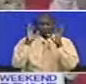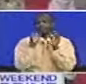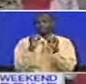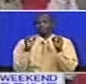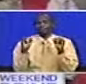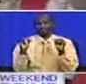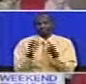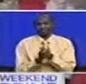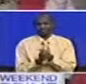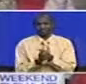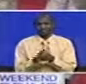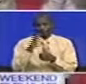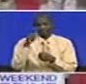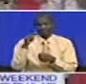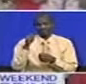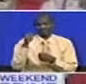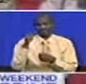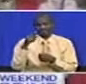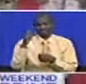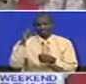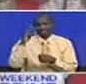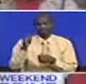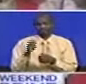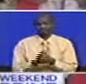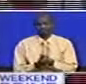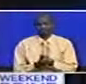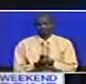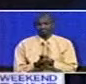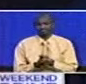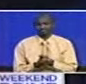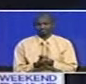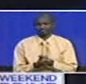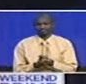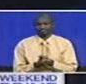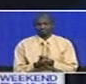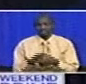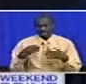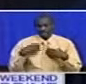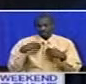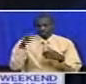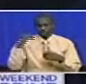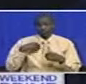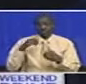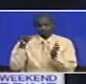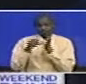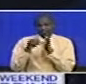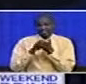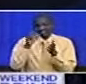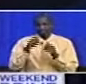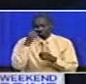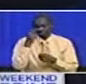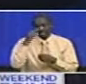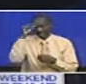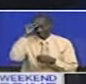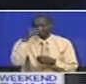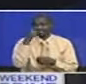yet. Ben Kitil, KTN. Let's now take you to the crisis in South Sudan, and the government there is